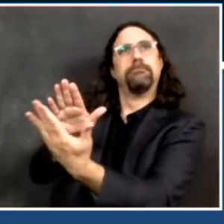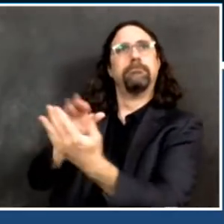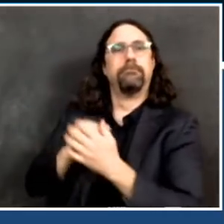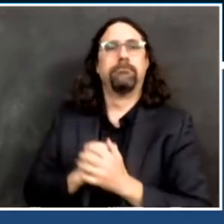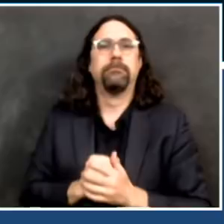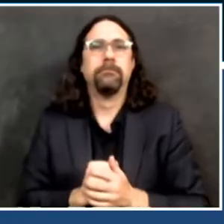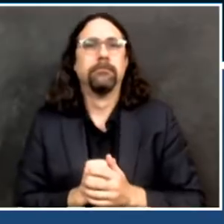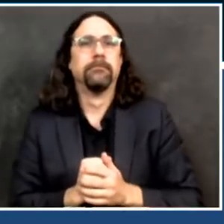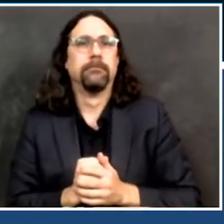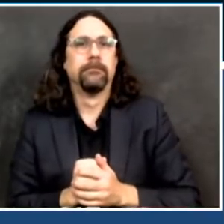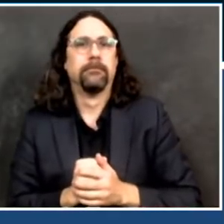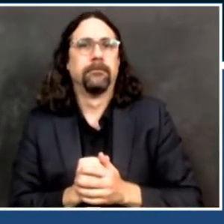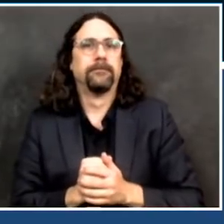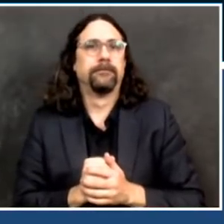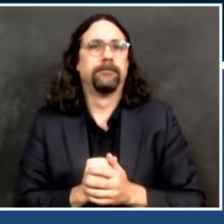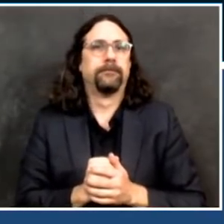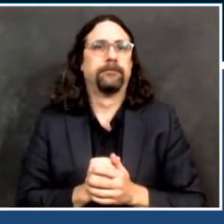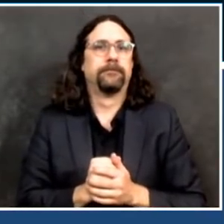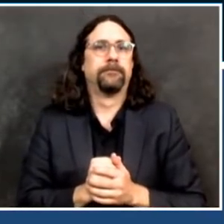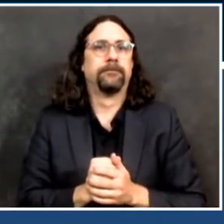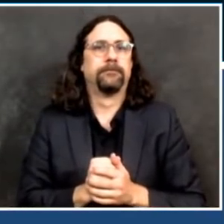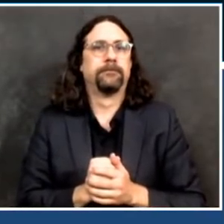let's talk about the sheer scale.